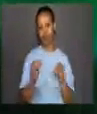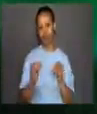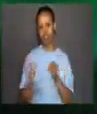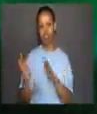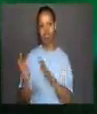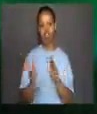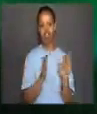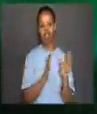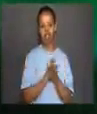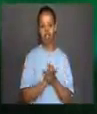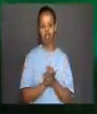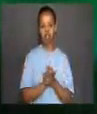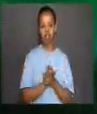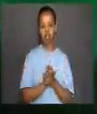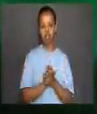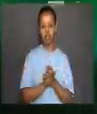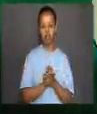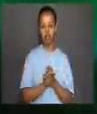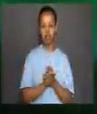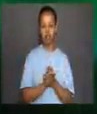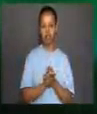Students, let's get ready.